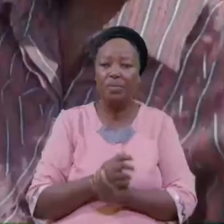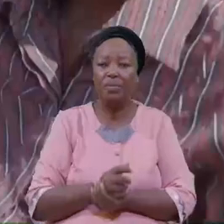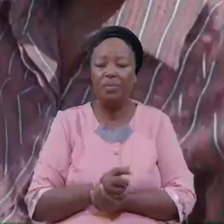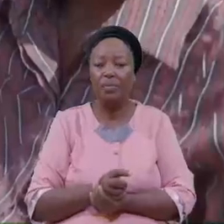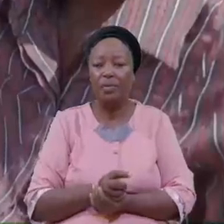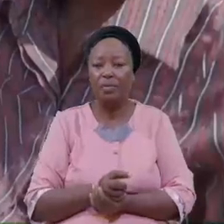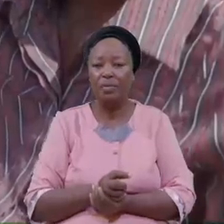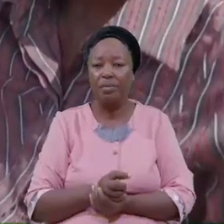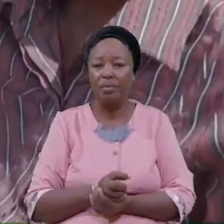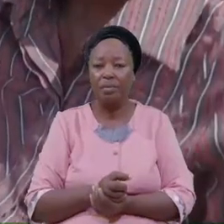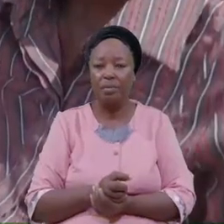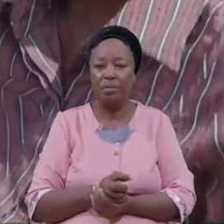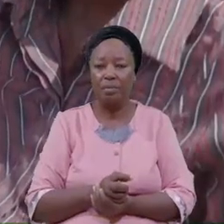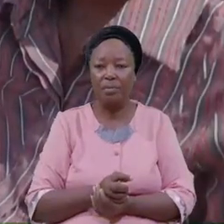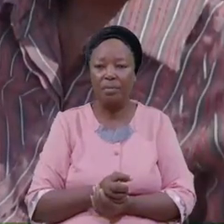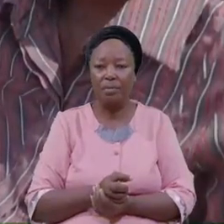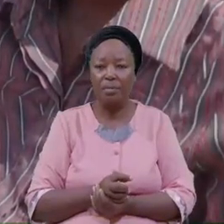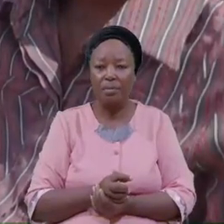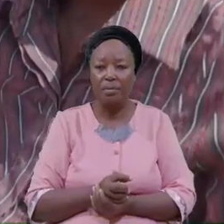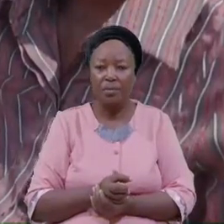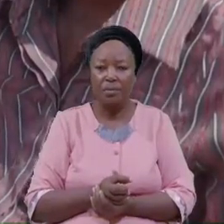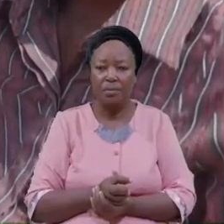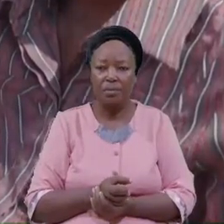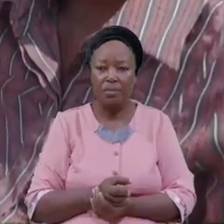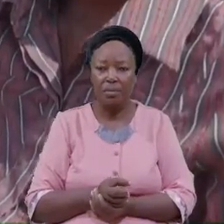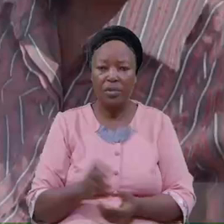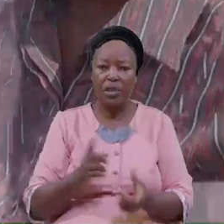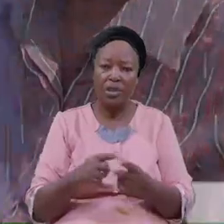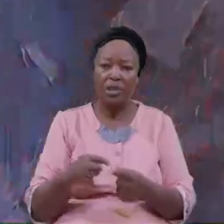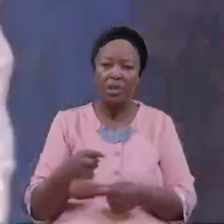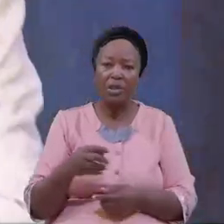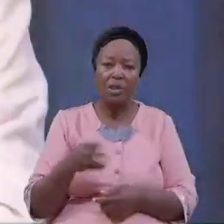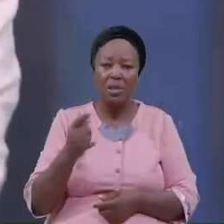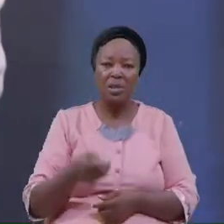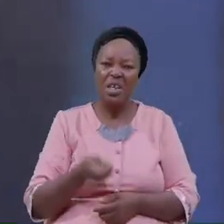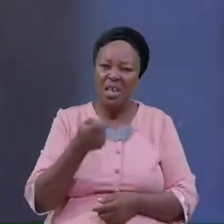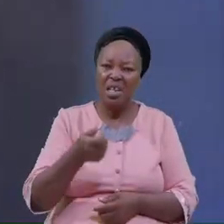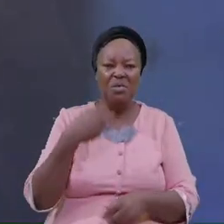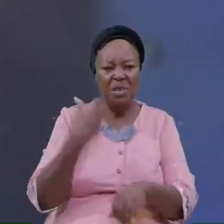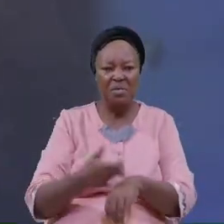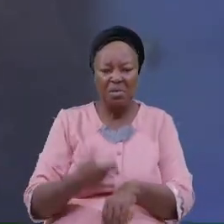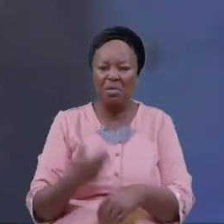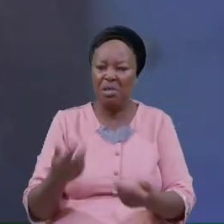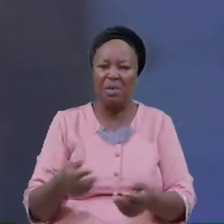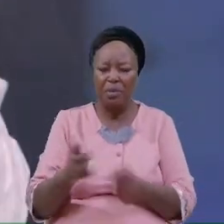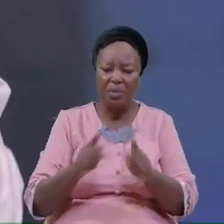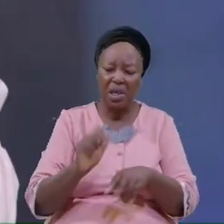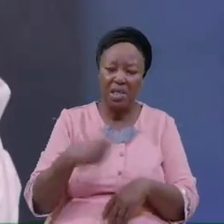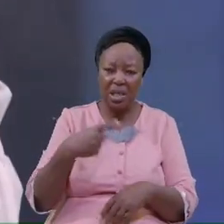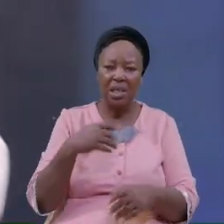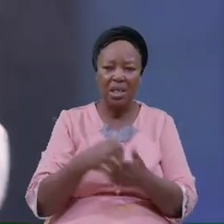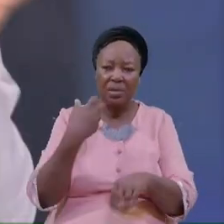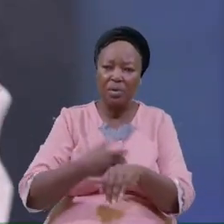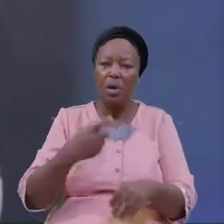vous, l'apôtre Paul. It's a little bit difficult. People can do it, but it's difficult to lie against a